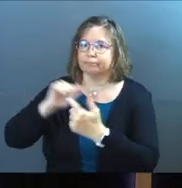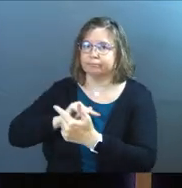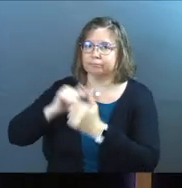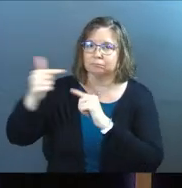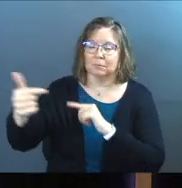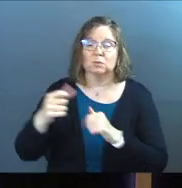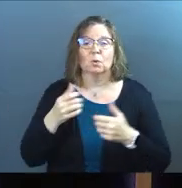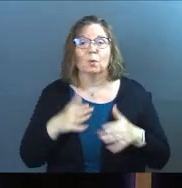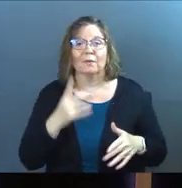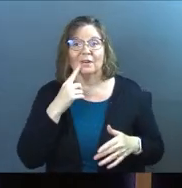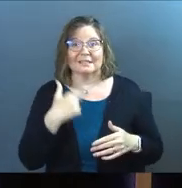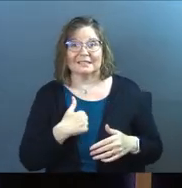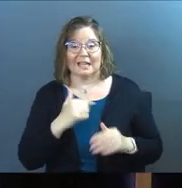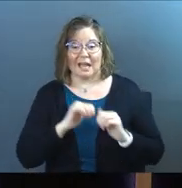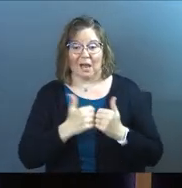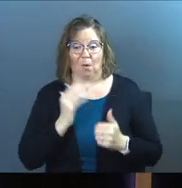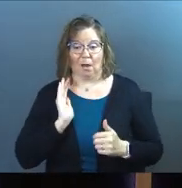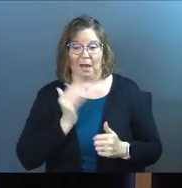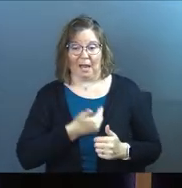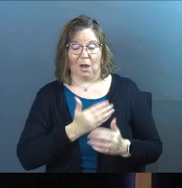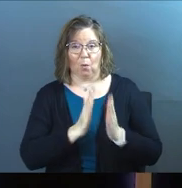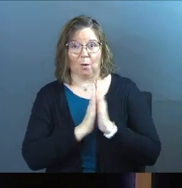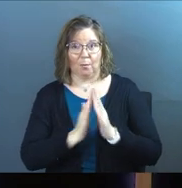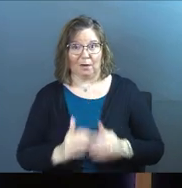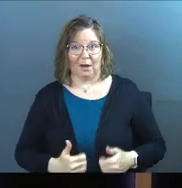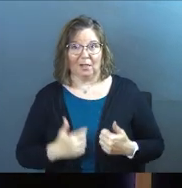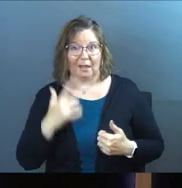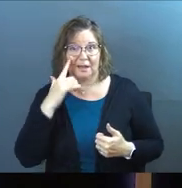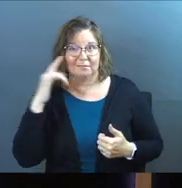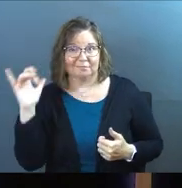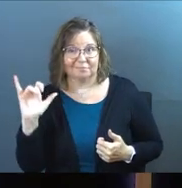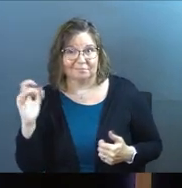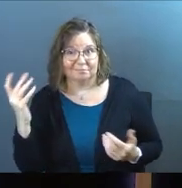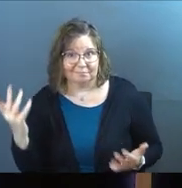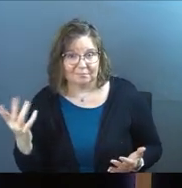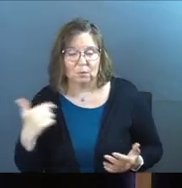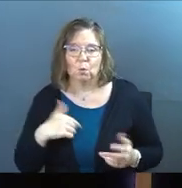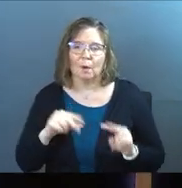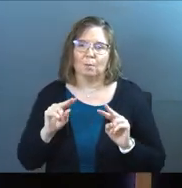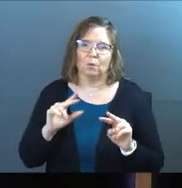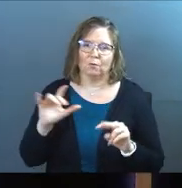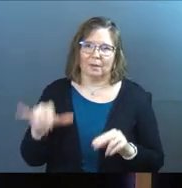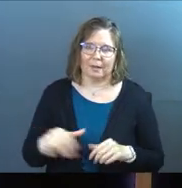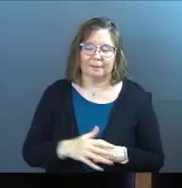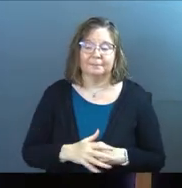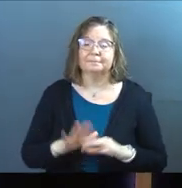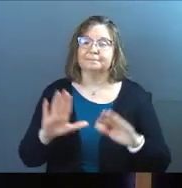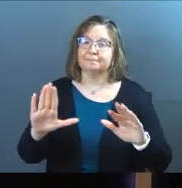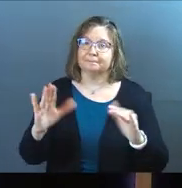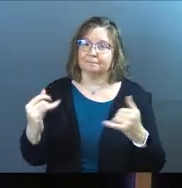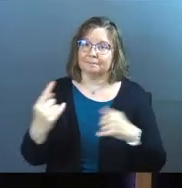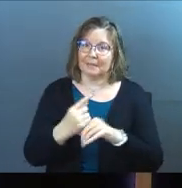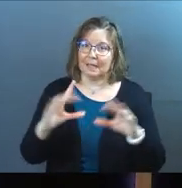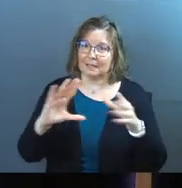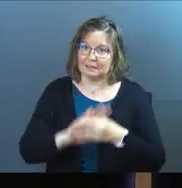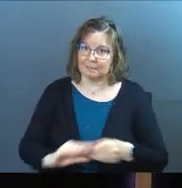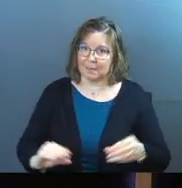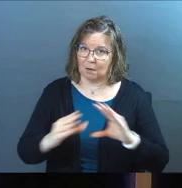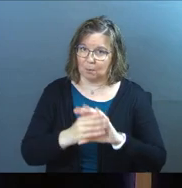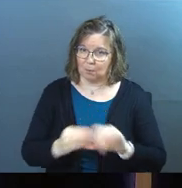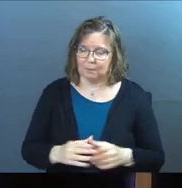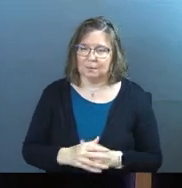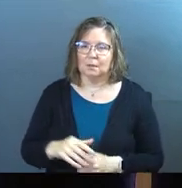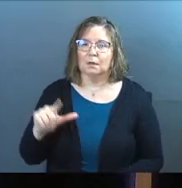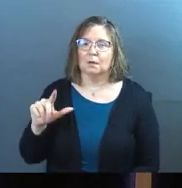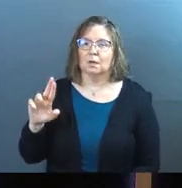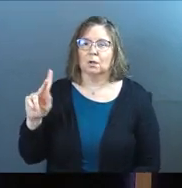practically how our prayer life sometimes is. And so I'm looking forward to that. But here's today's parable. Luke